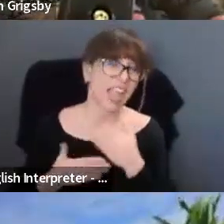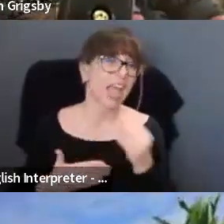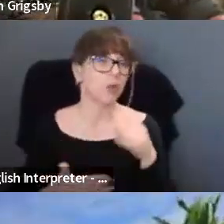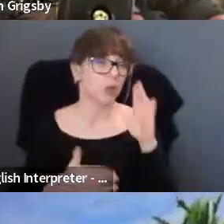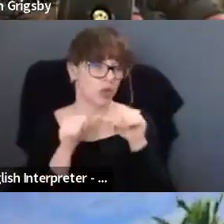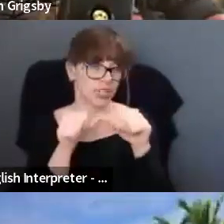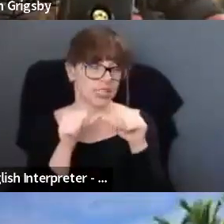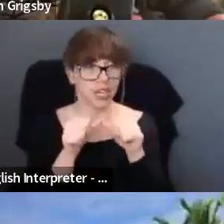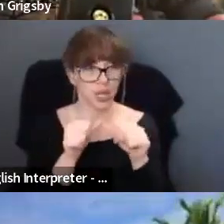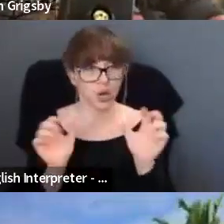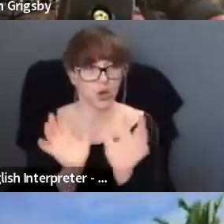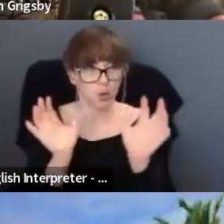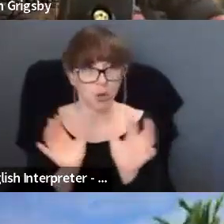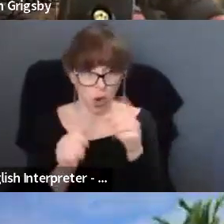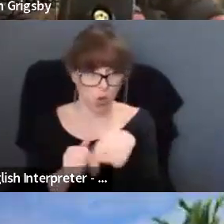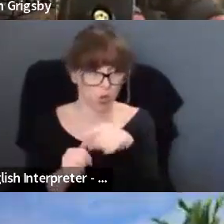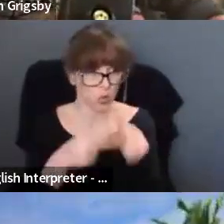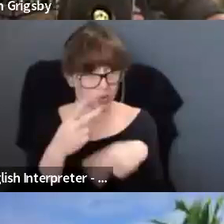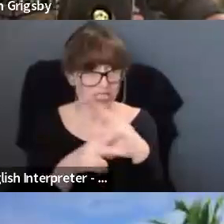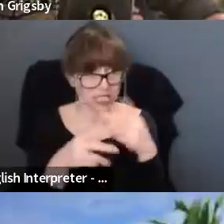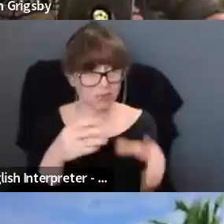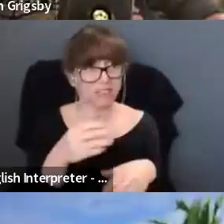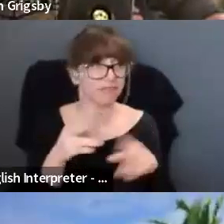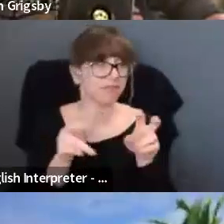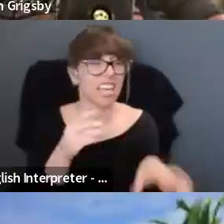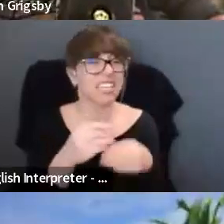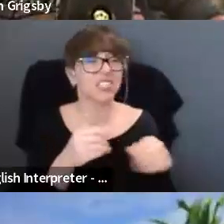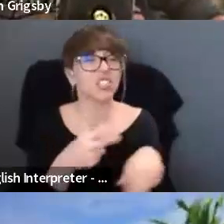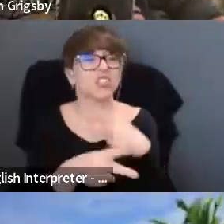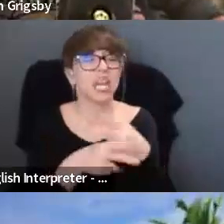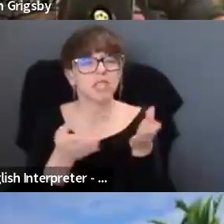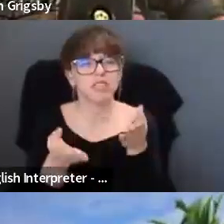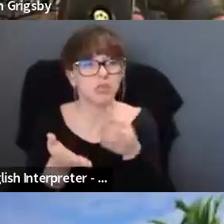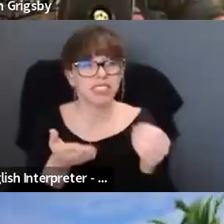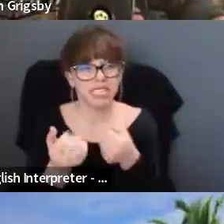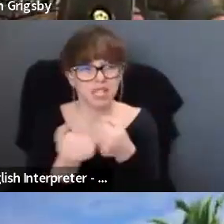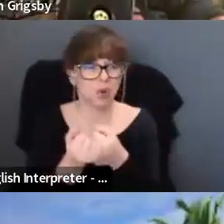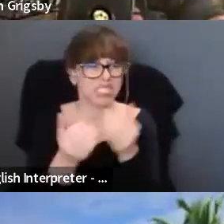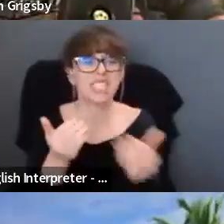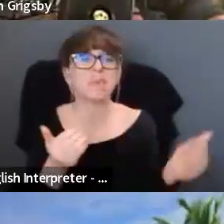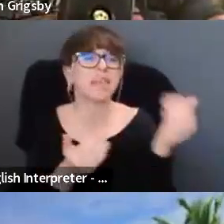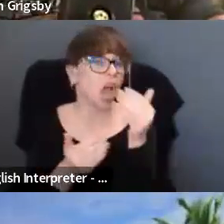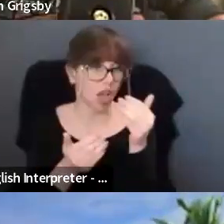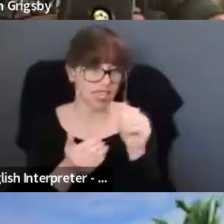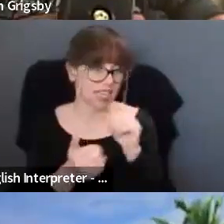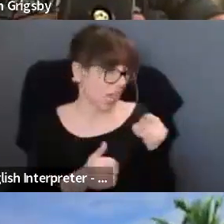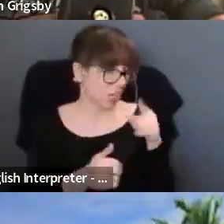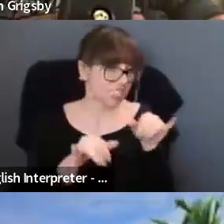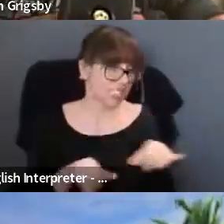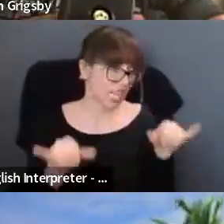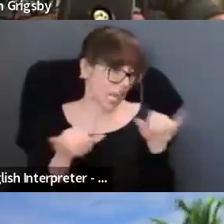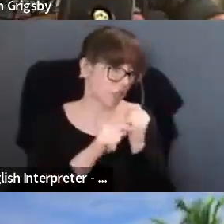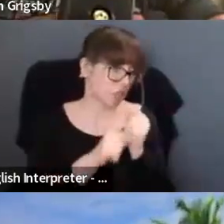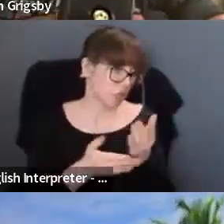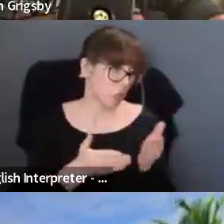going to continue to promote these types of additional types of services and supports that are beyond just some of the traditional ways we think